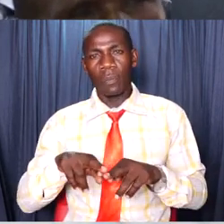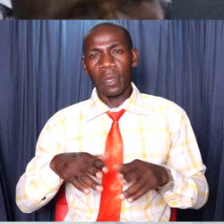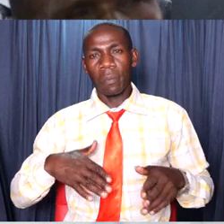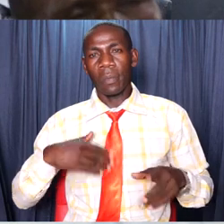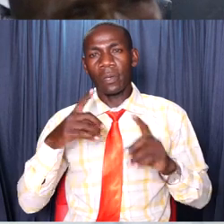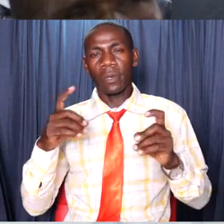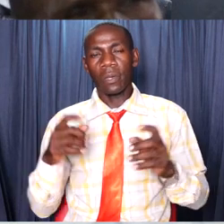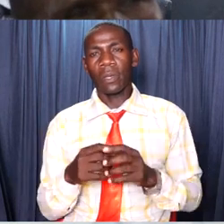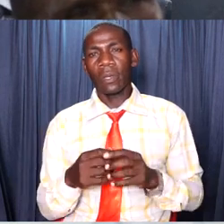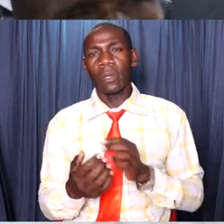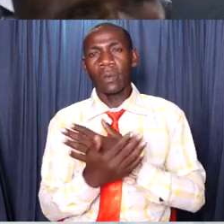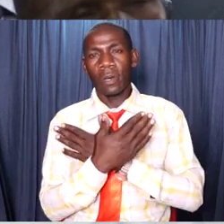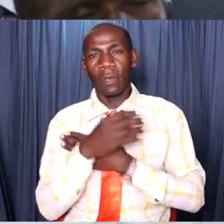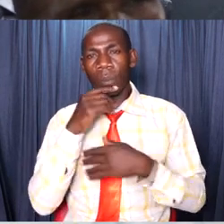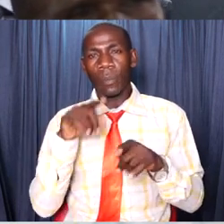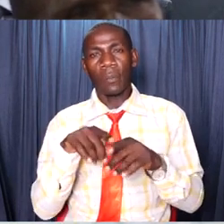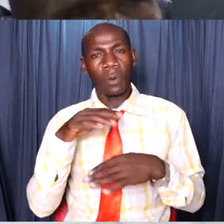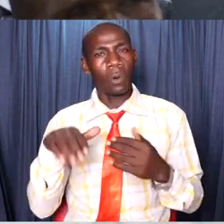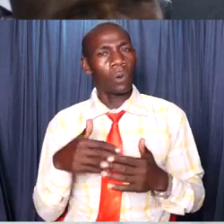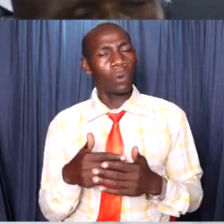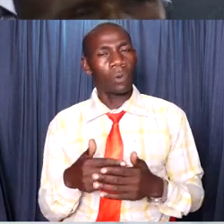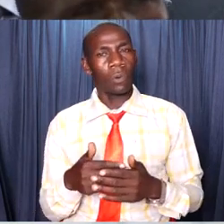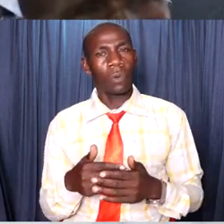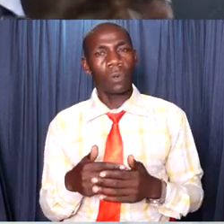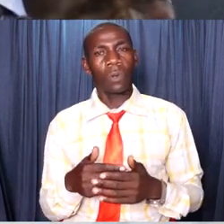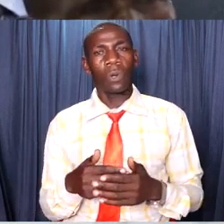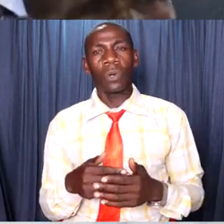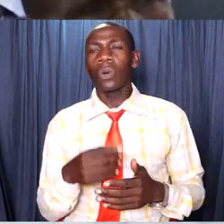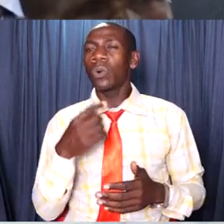and how I repent my sins, and how I love brethren.